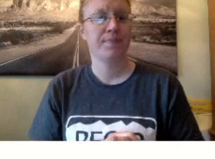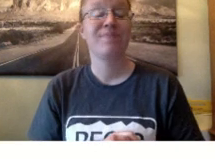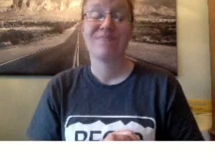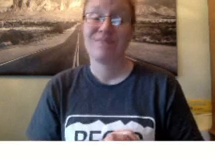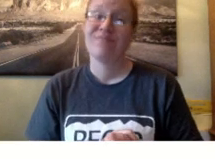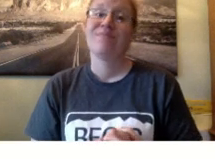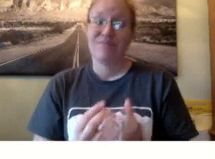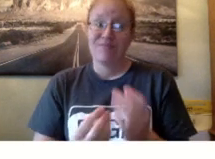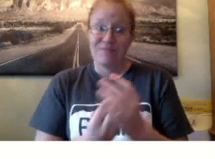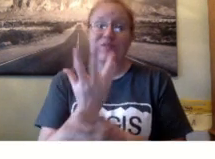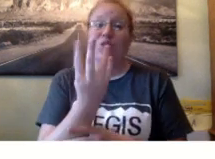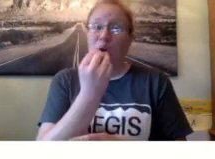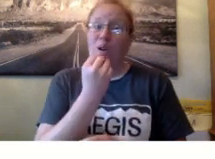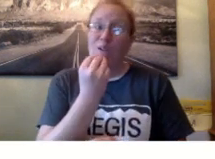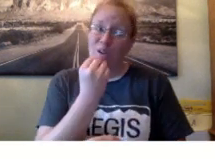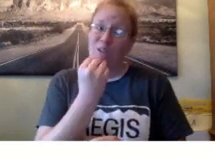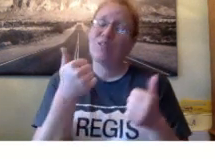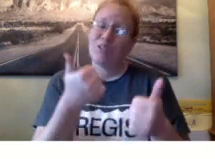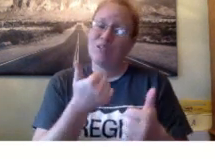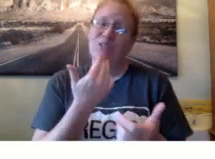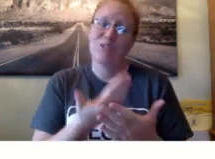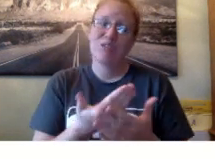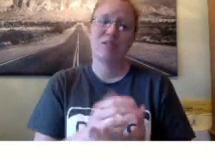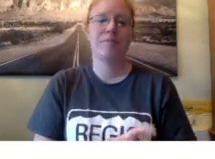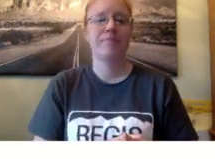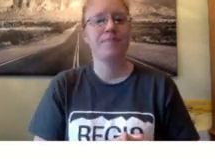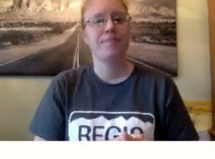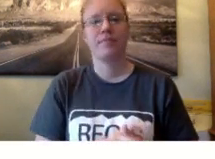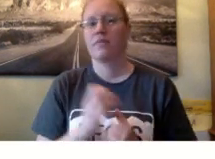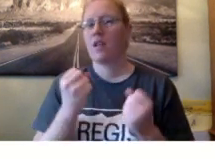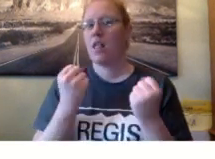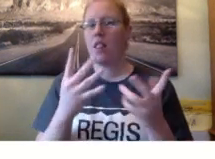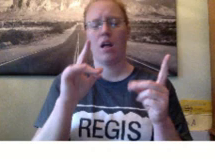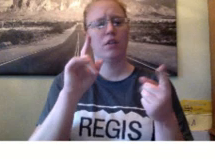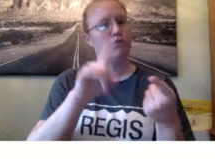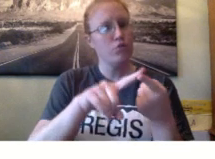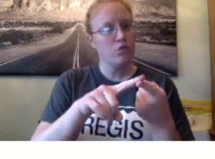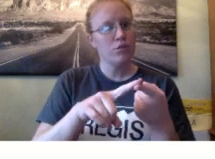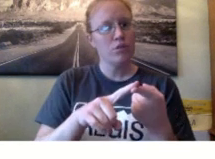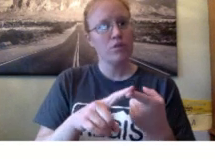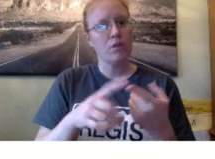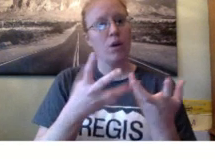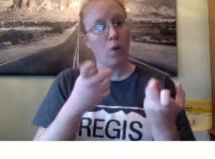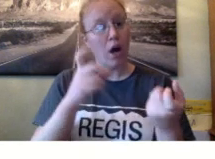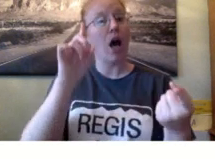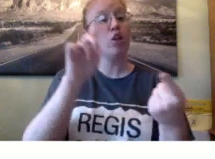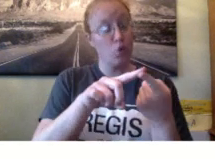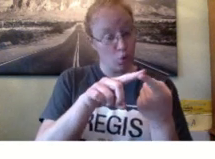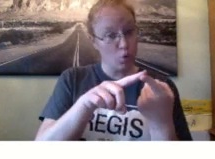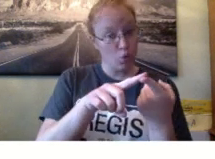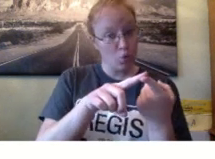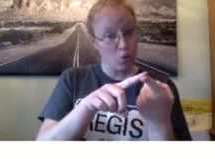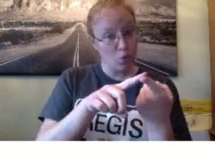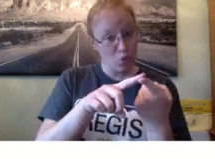They're going to grow some food. Very good. All right, there was lots of "tos" in this. So people want